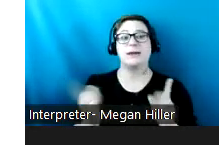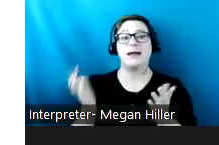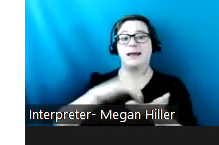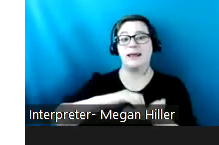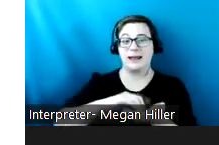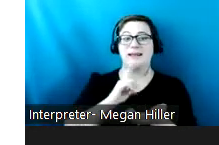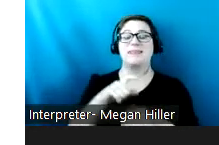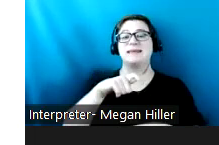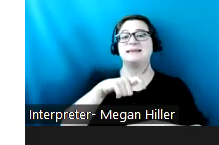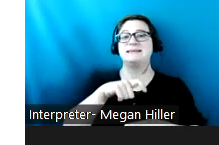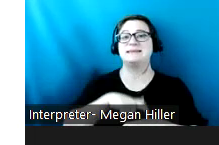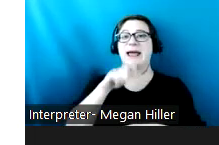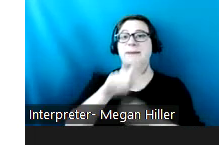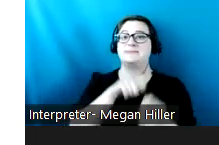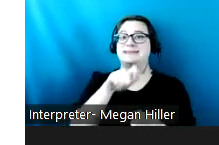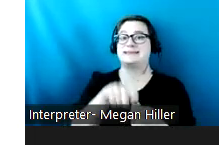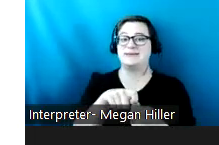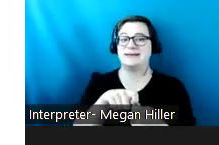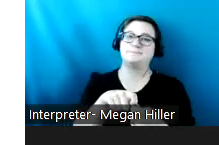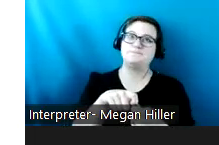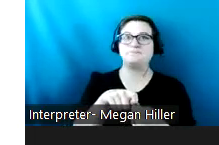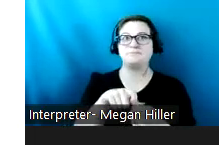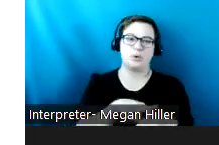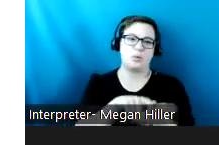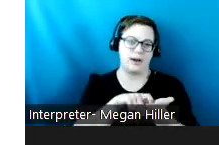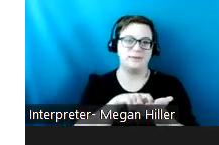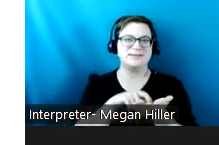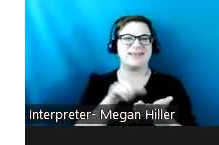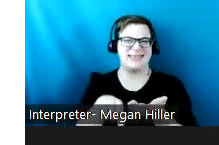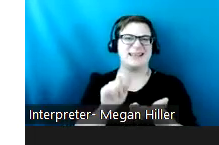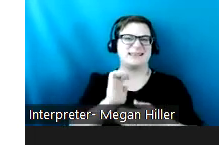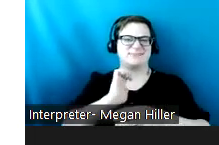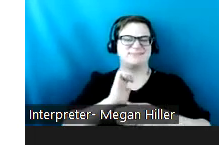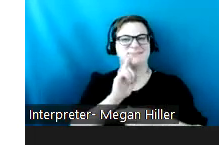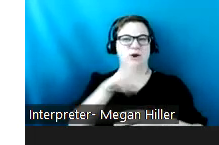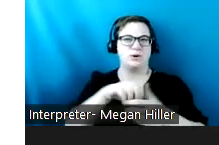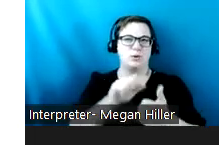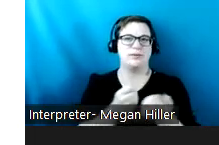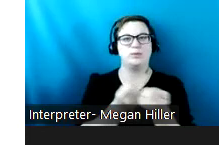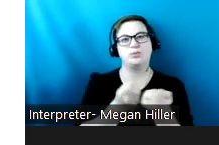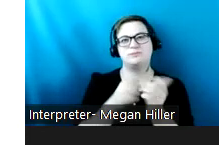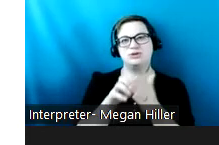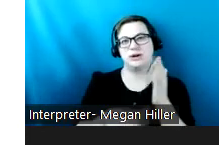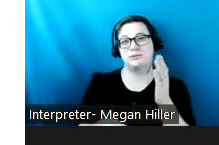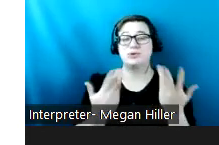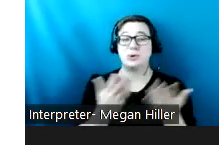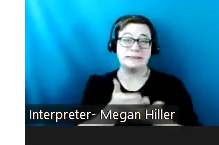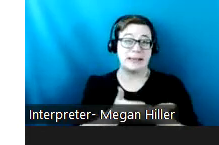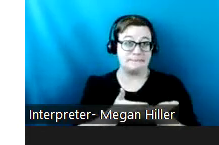timeline specific or timeline requirements are located in those endorsement chapters. So some might